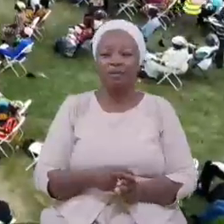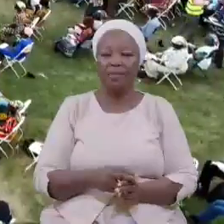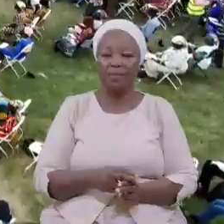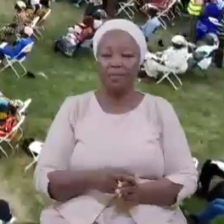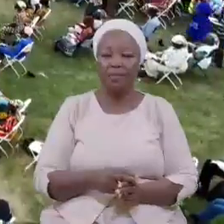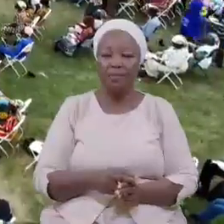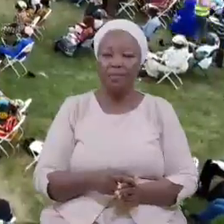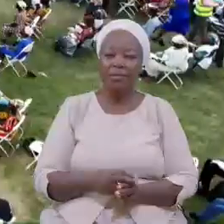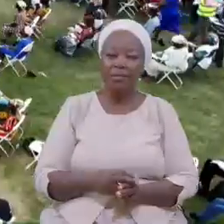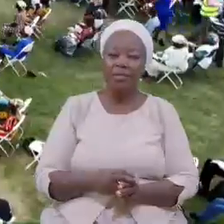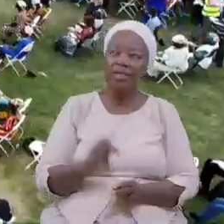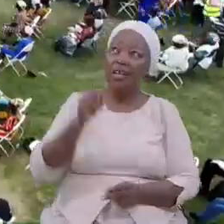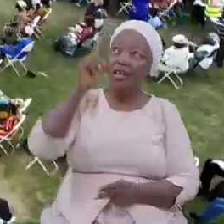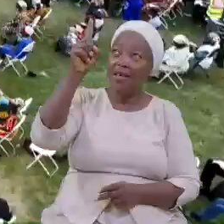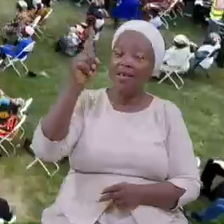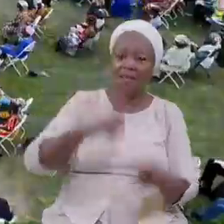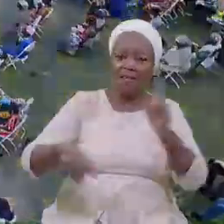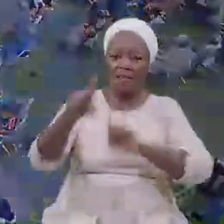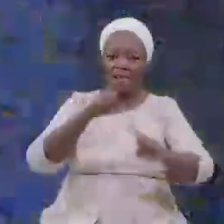He conquers for me.